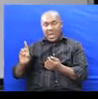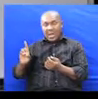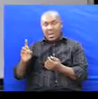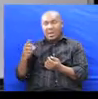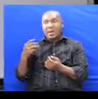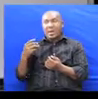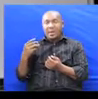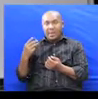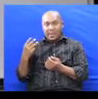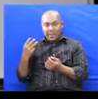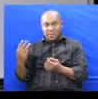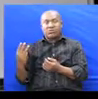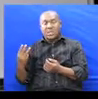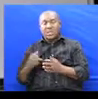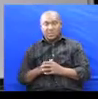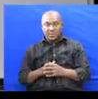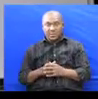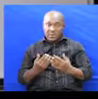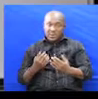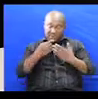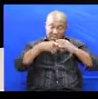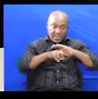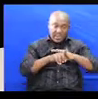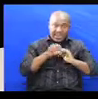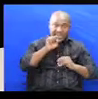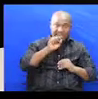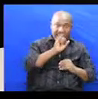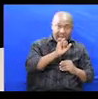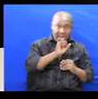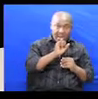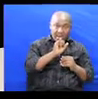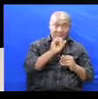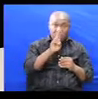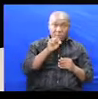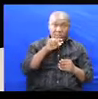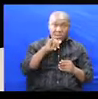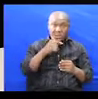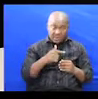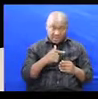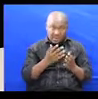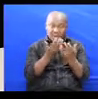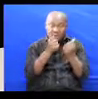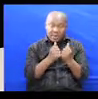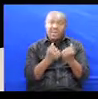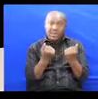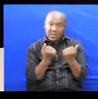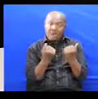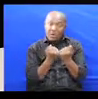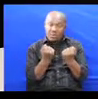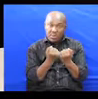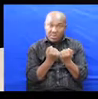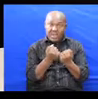Therefore, from the SI unit, we can now develop from these units, we can now develop